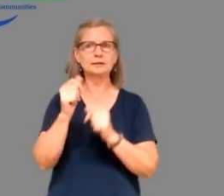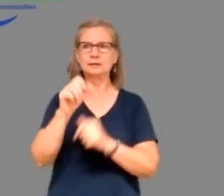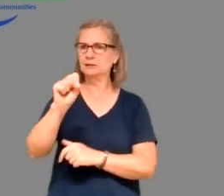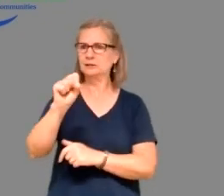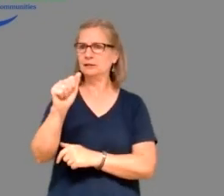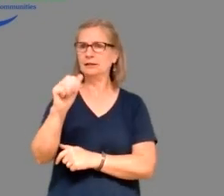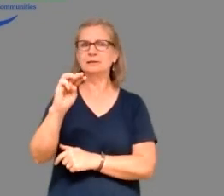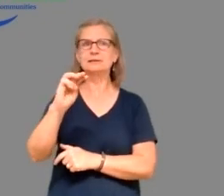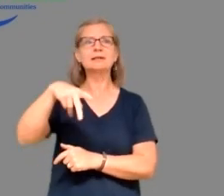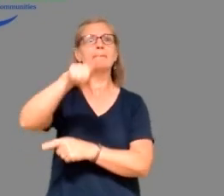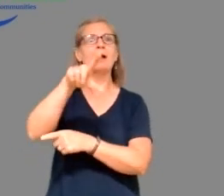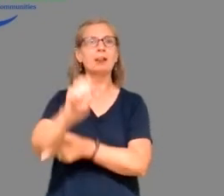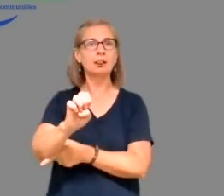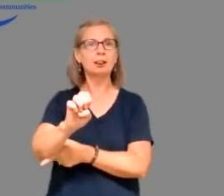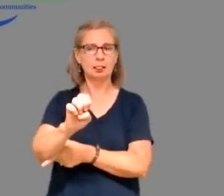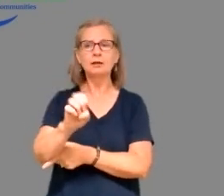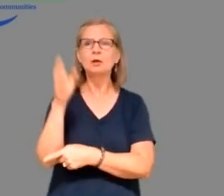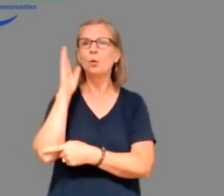in.